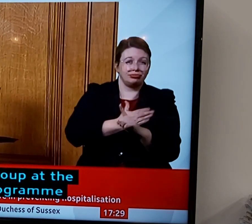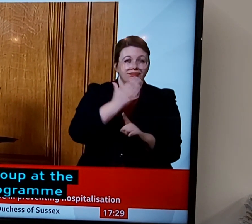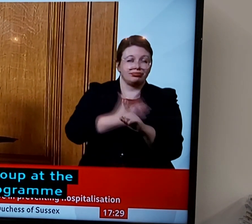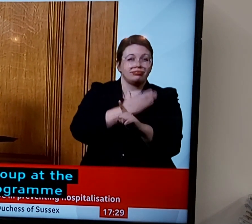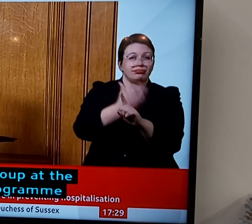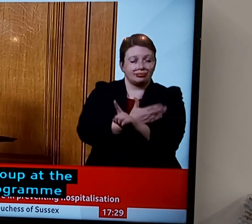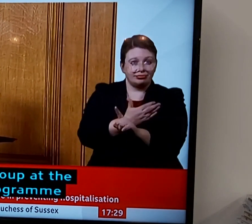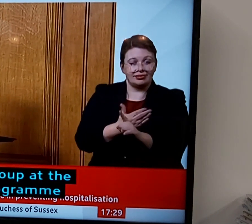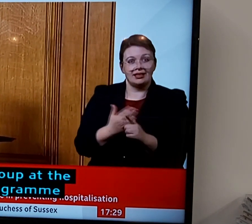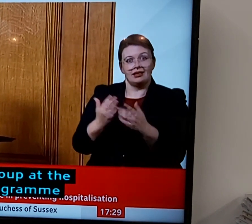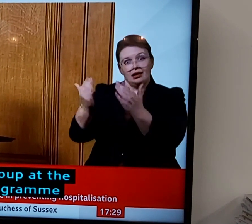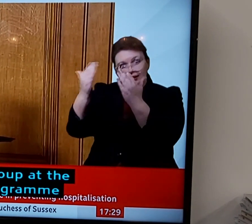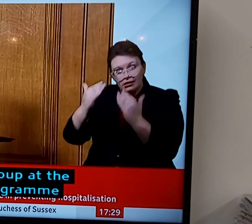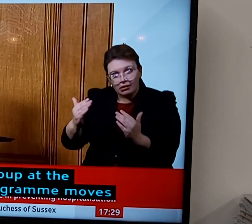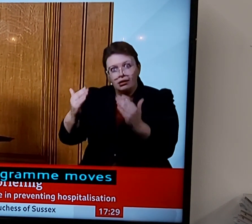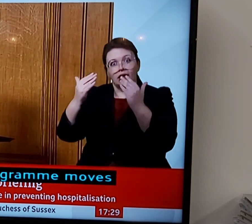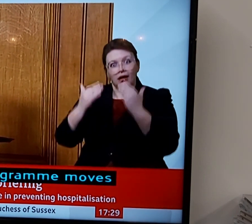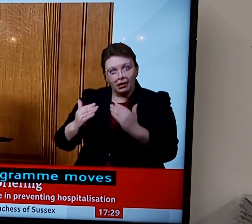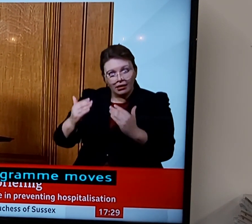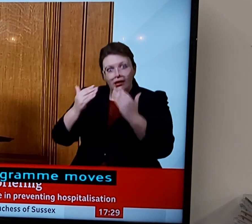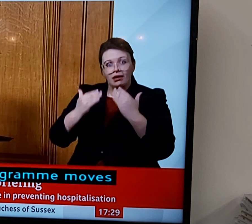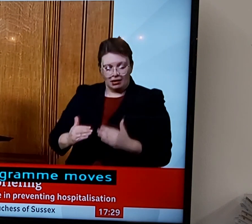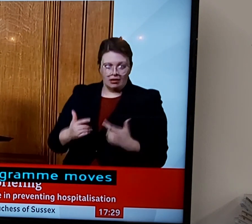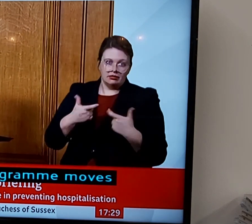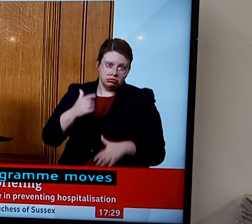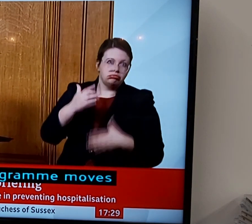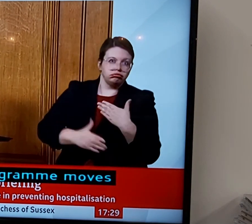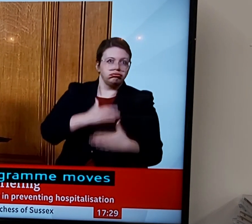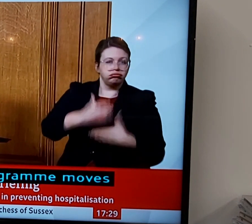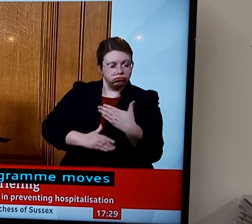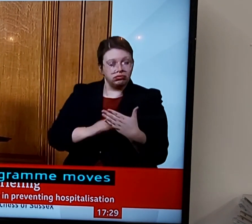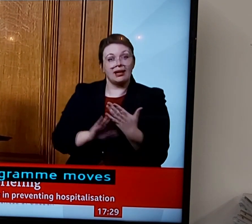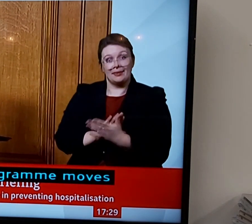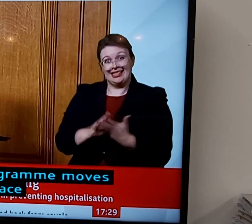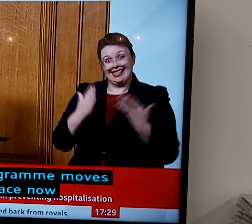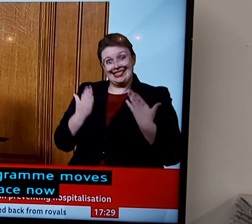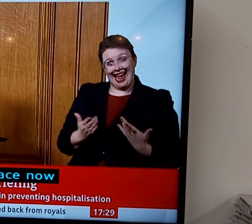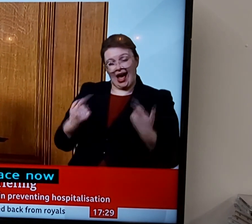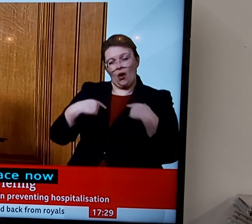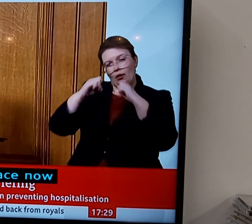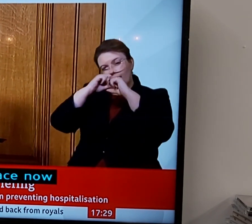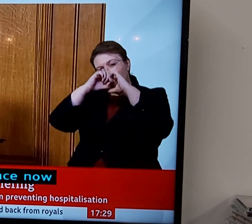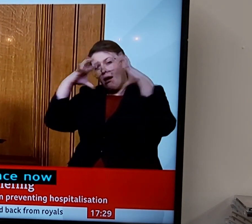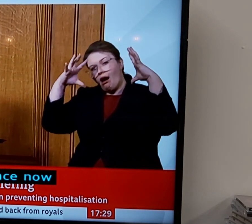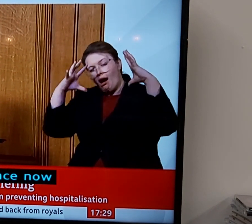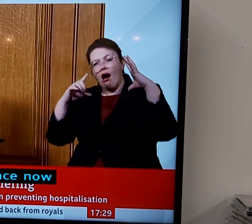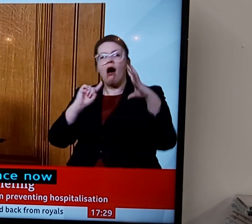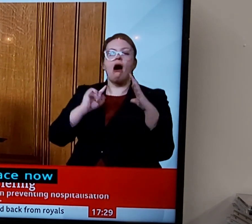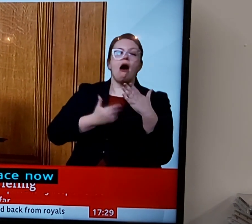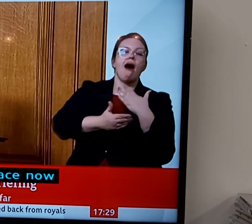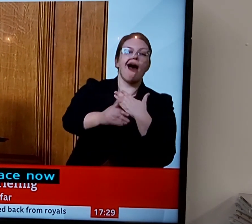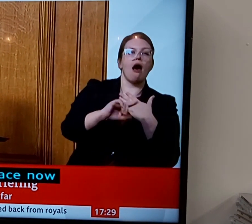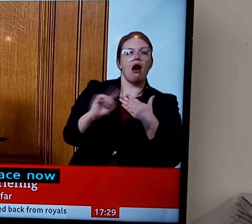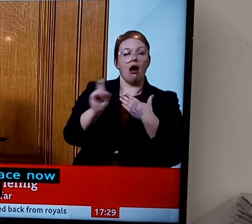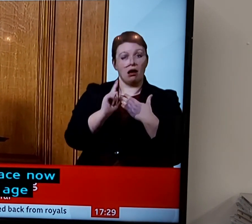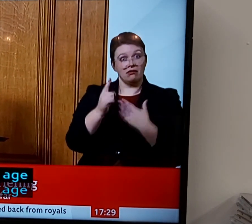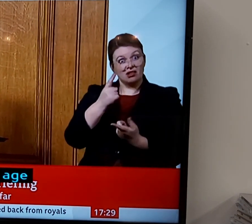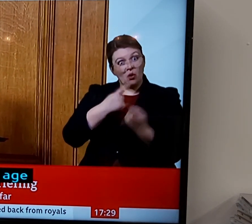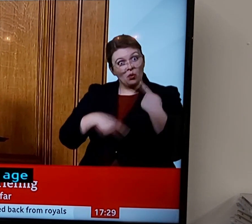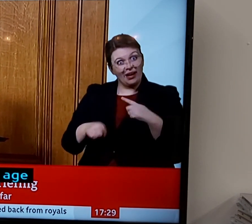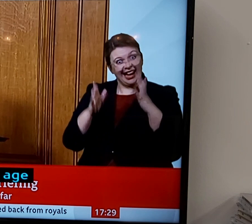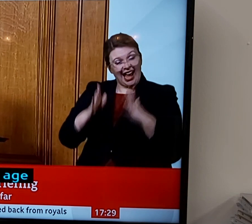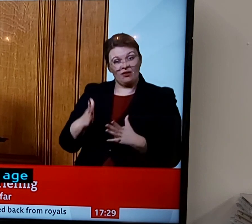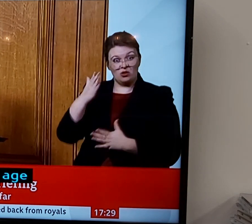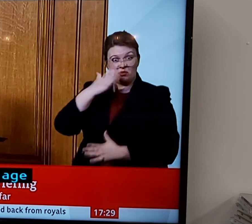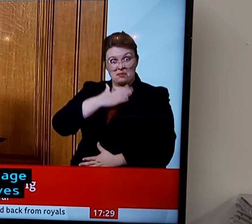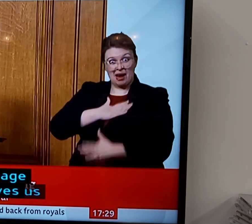move into the lower age groups, it shows us, gives us those first glimpses of how, if we are patient